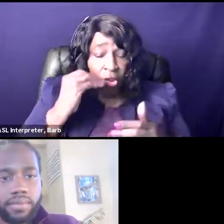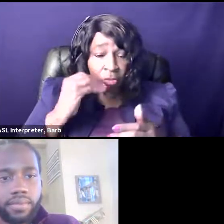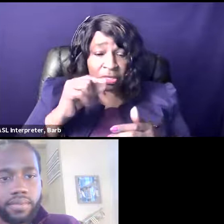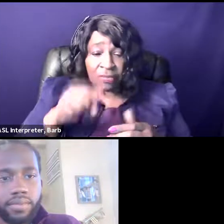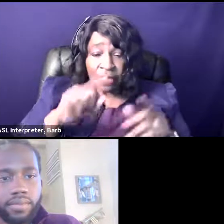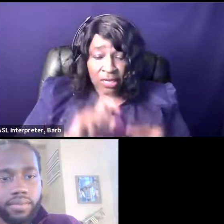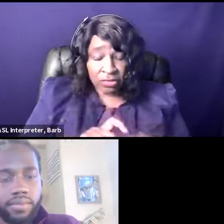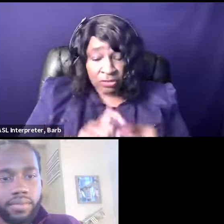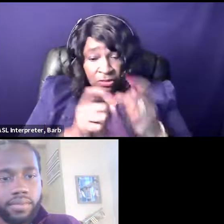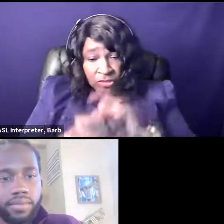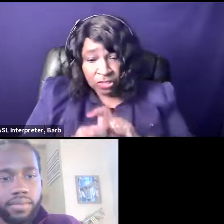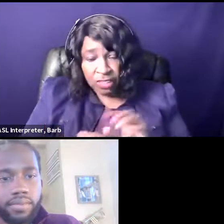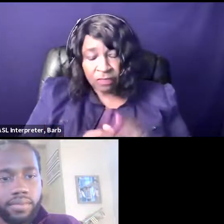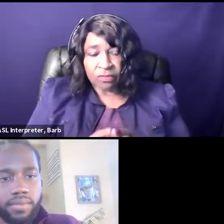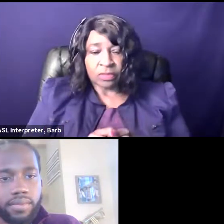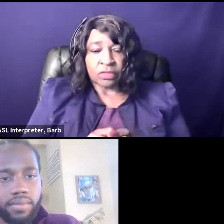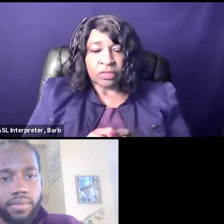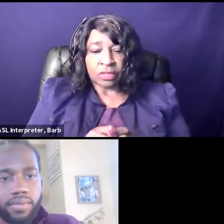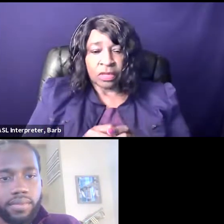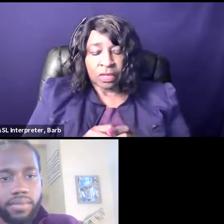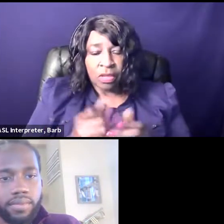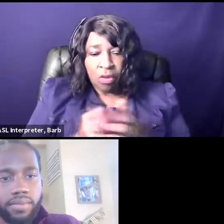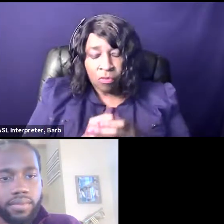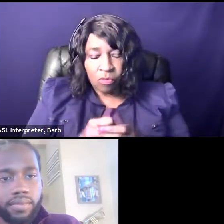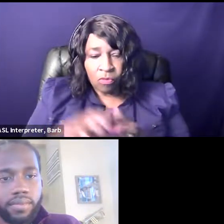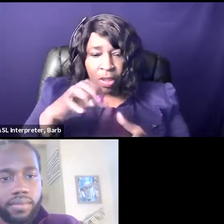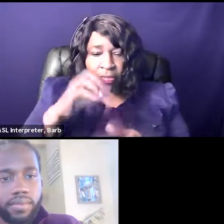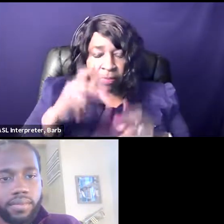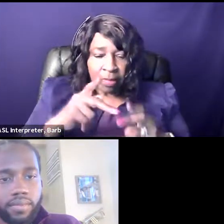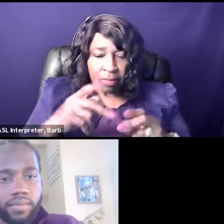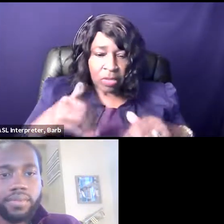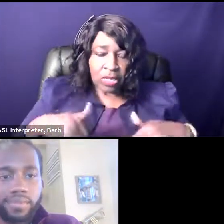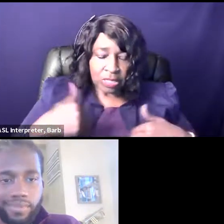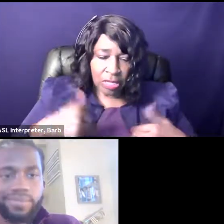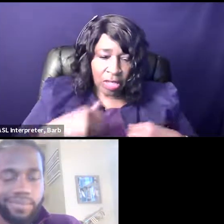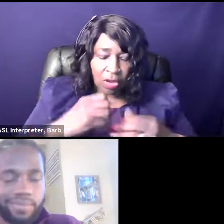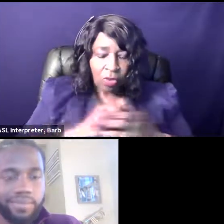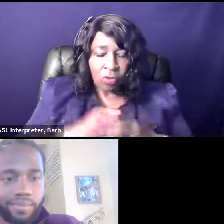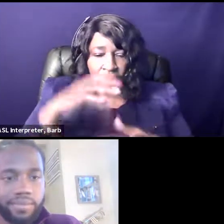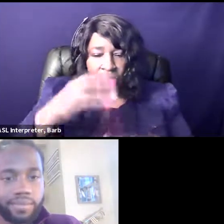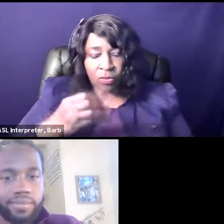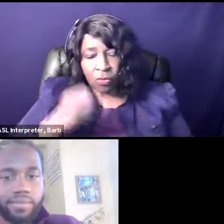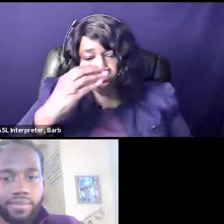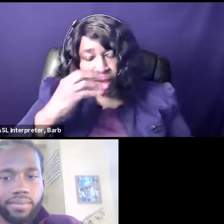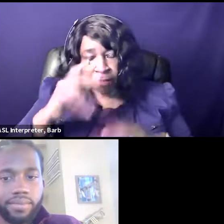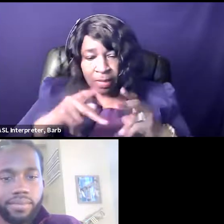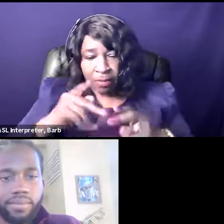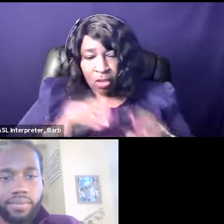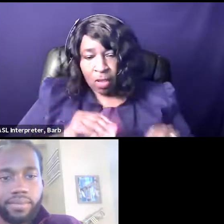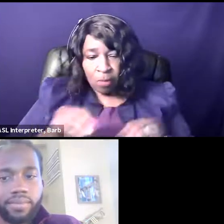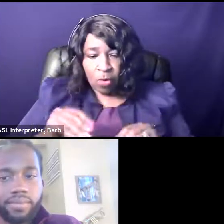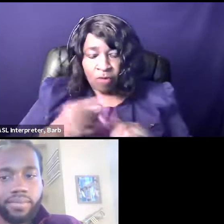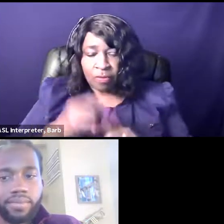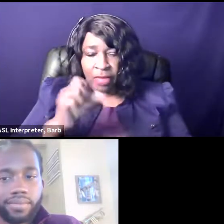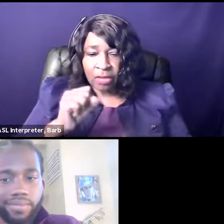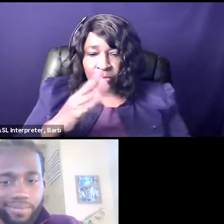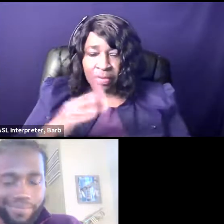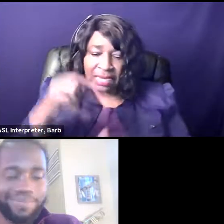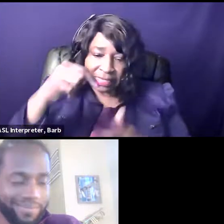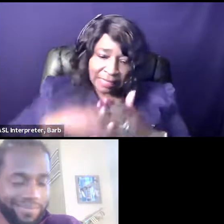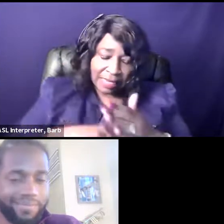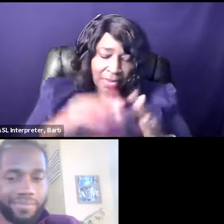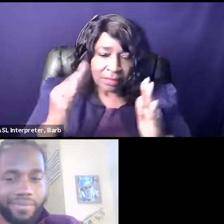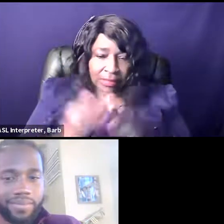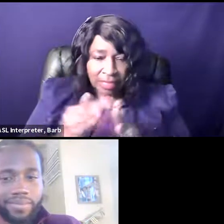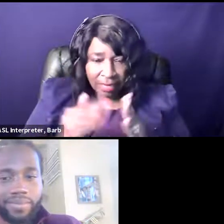as, wealthier people, younger, wealthier, whiter people move from the suburbs to downtowns and